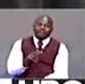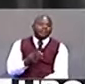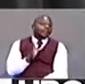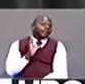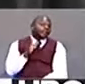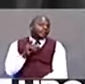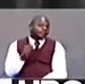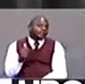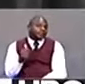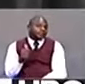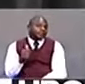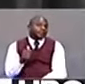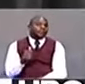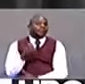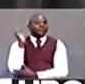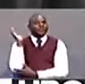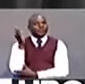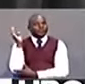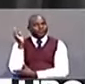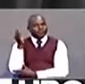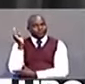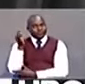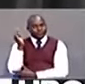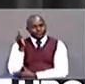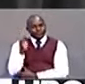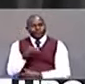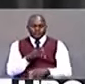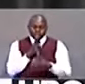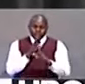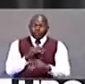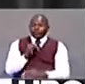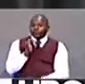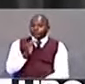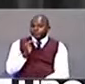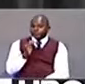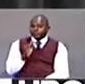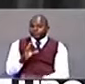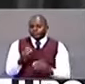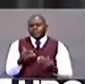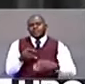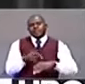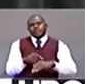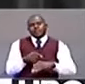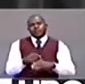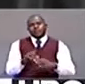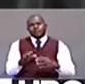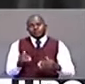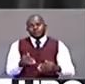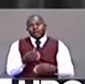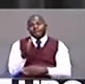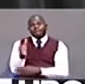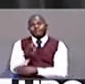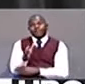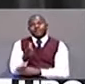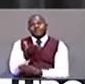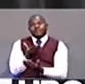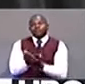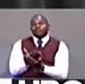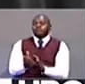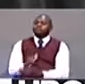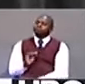heard on the pulpit. Right Honorable Speaker, at the time when some ministers asked